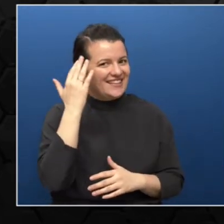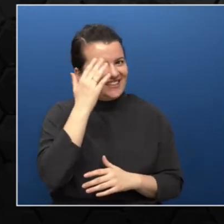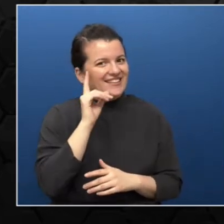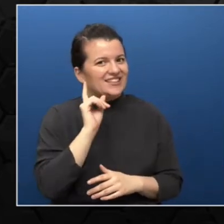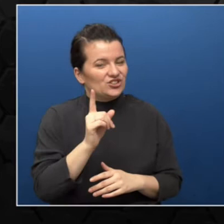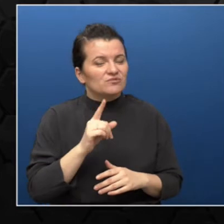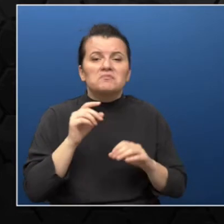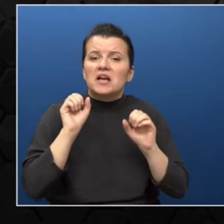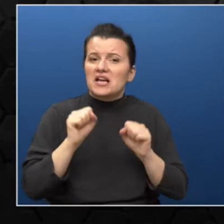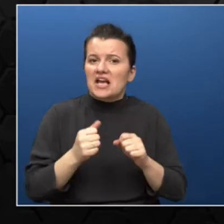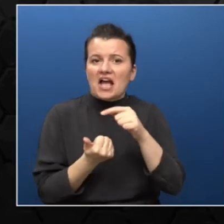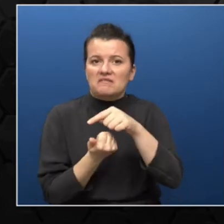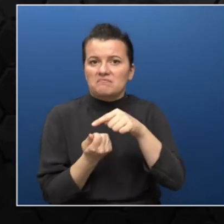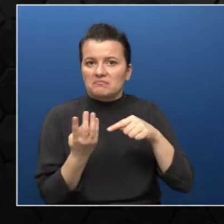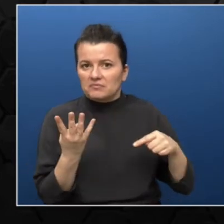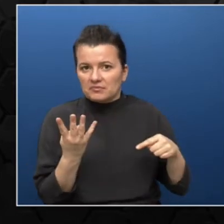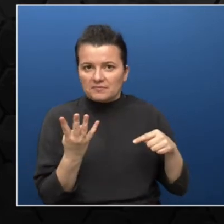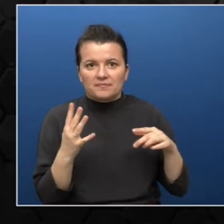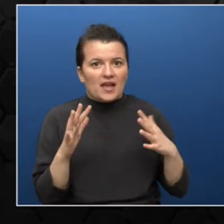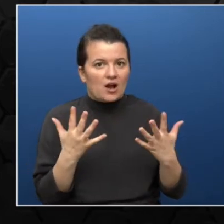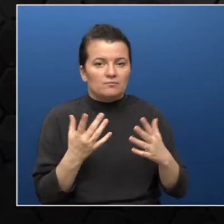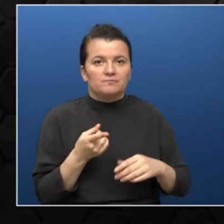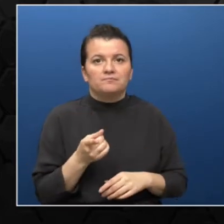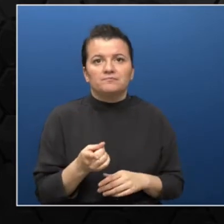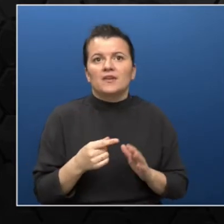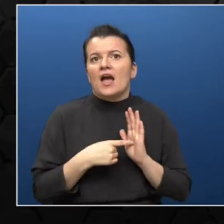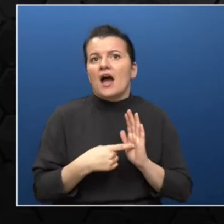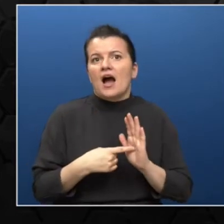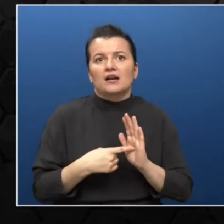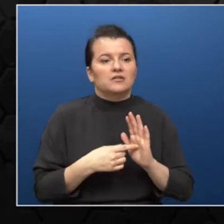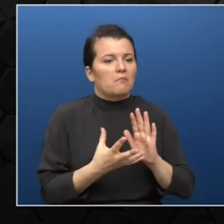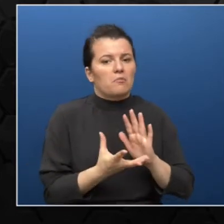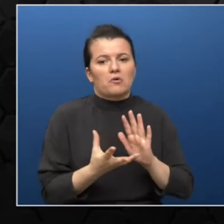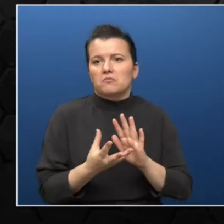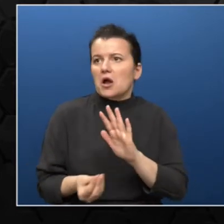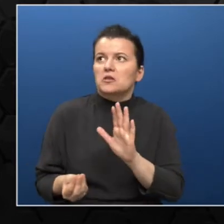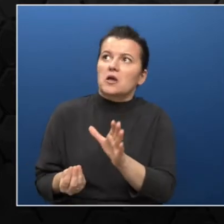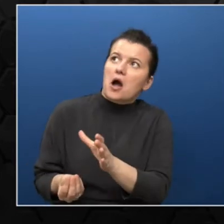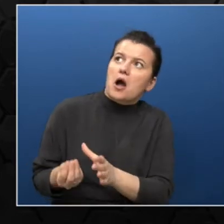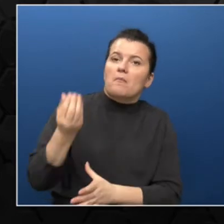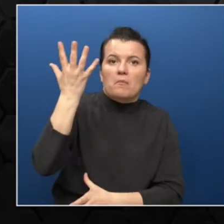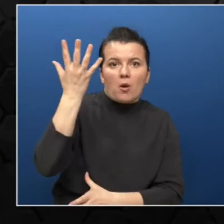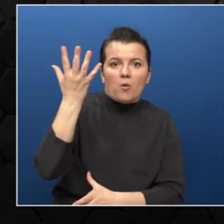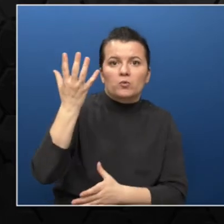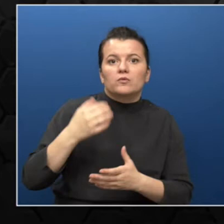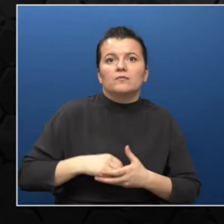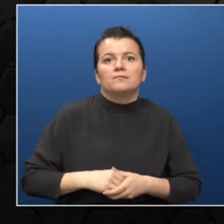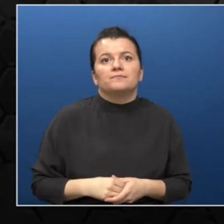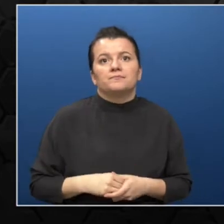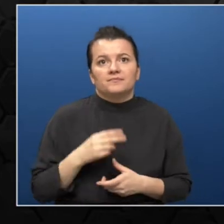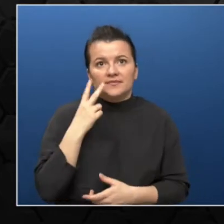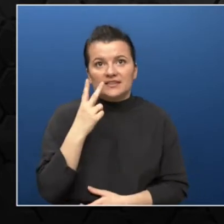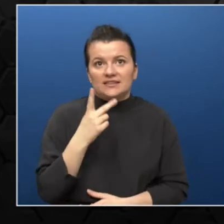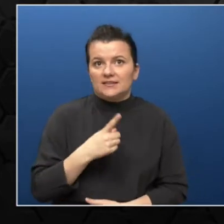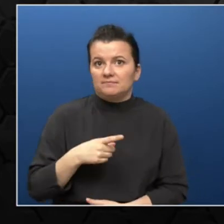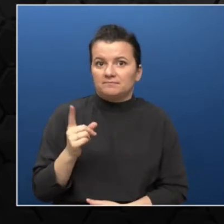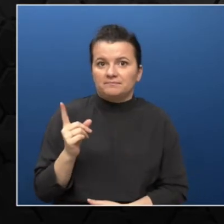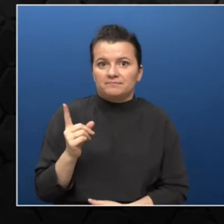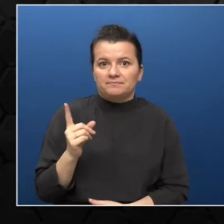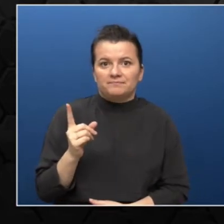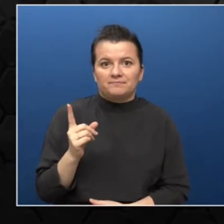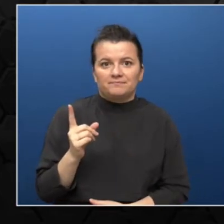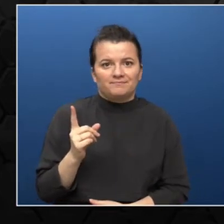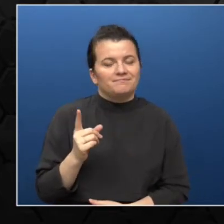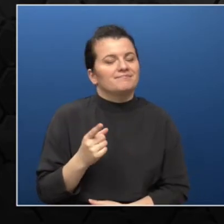options for you to upload the model to popular frameworks so it can be used. In addition, they even